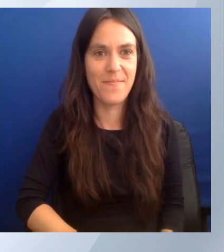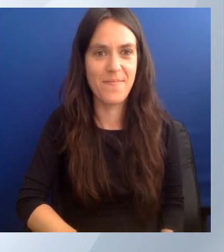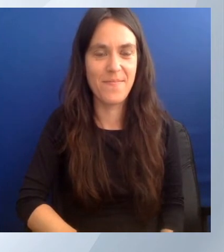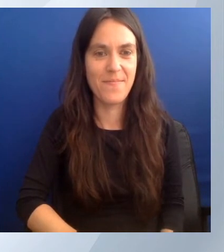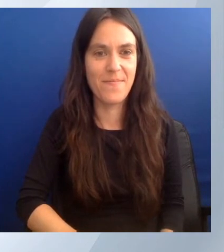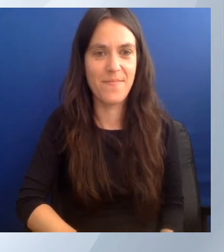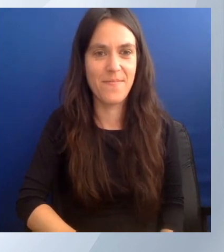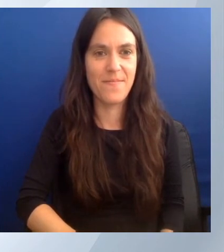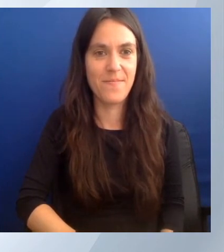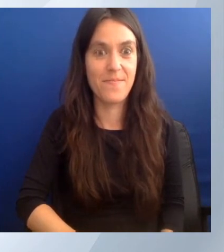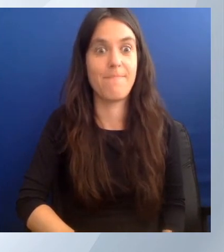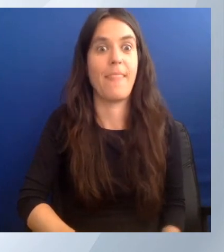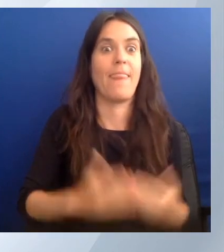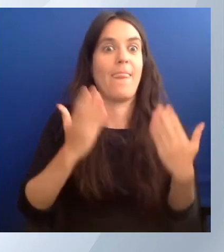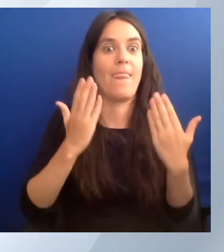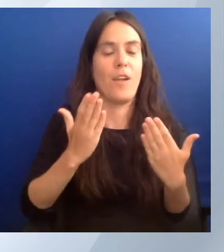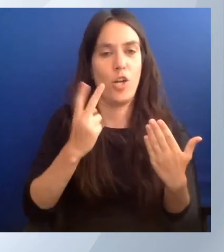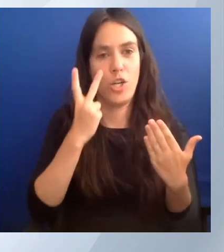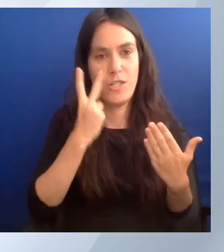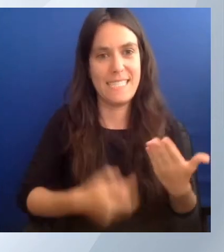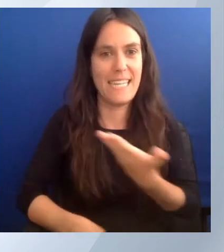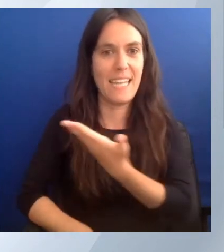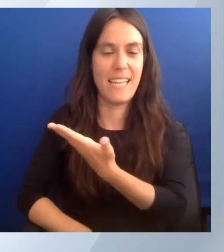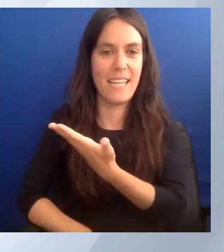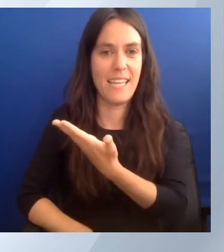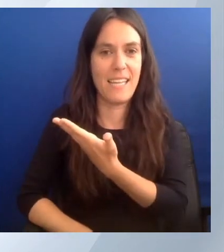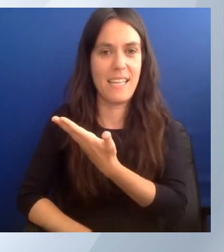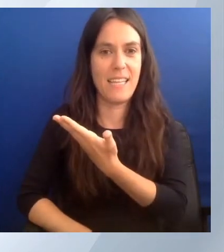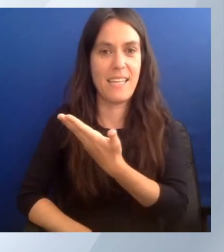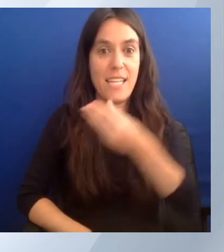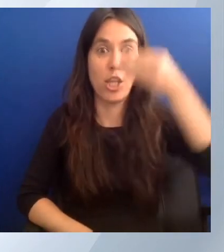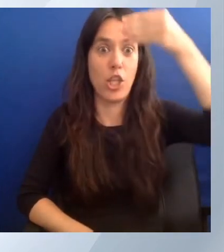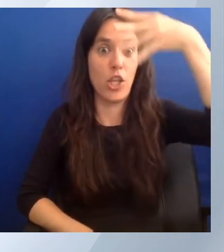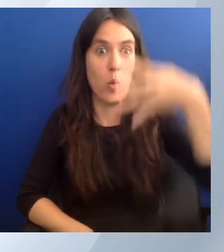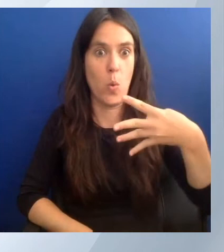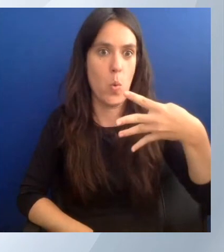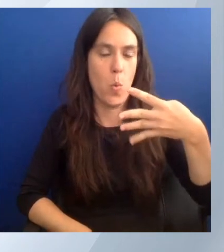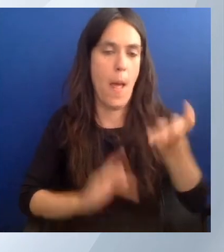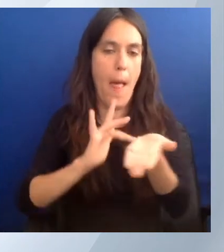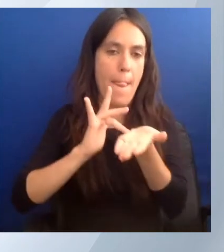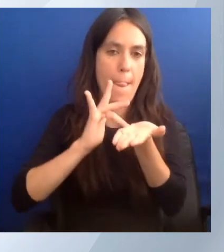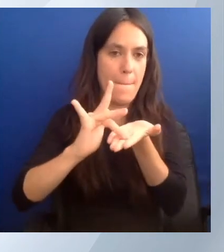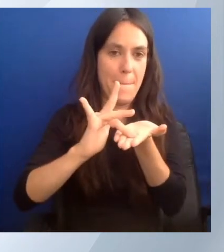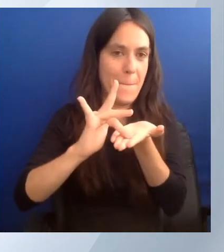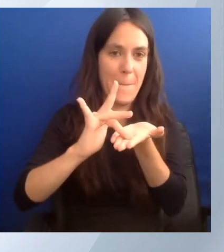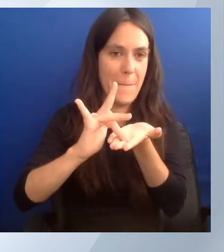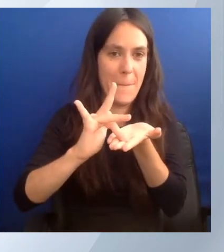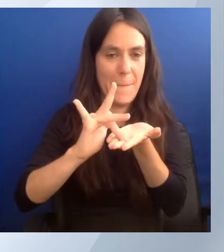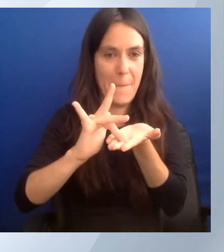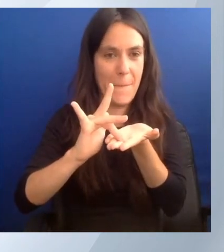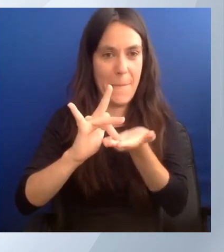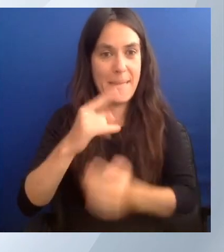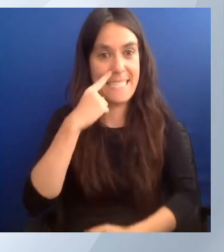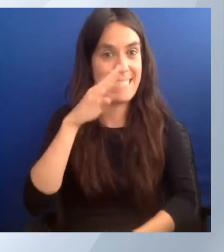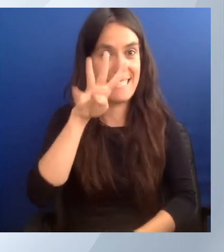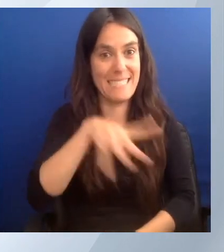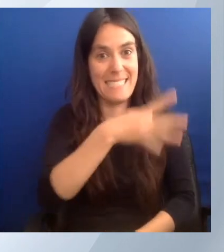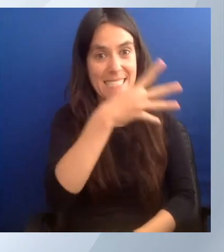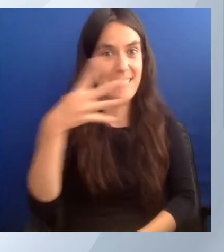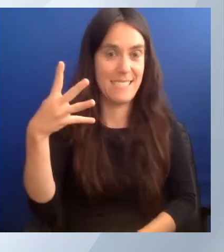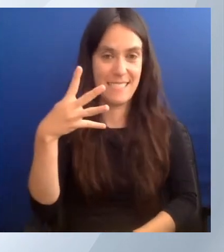Here we go. And now we have a queue which is empty. And with any luck, we have a book club sign